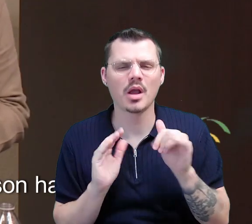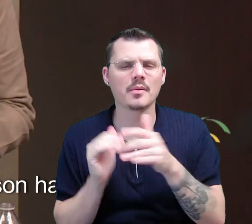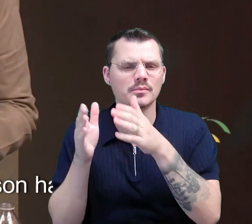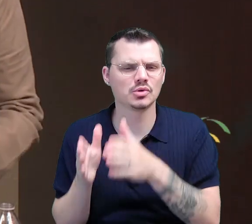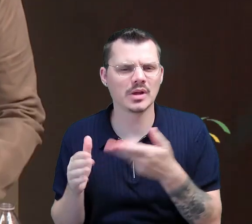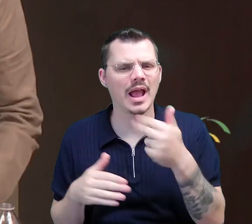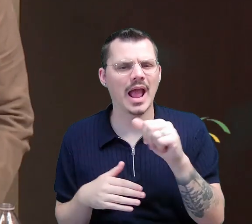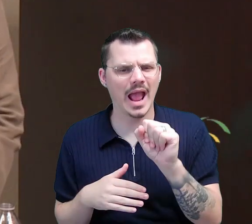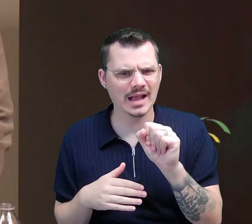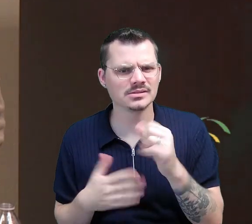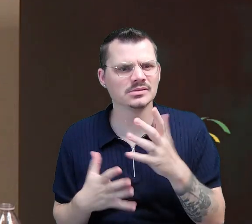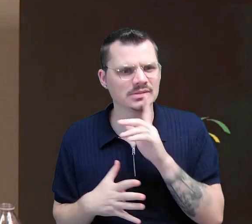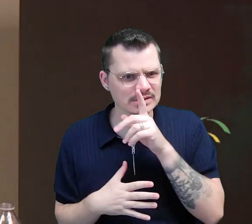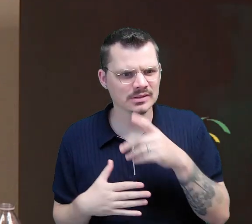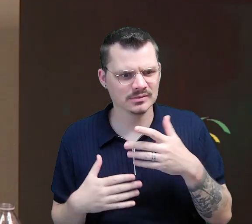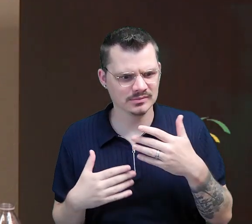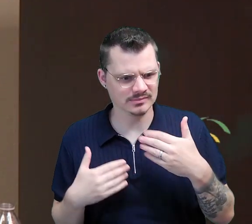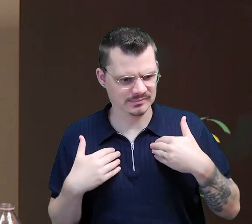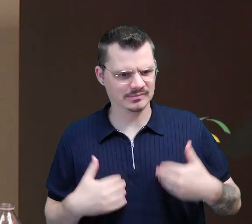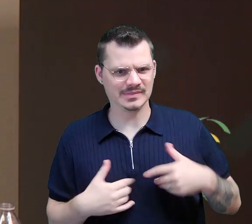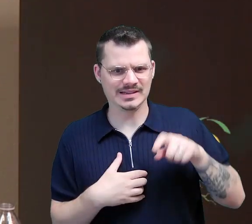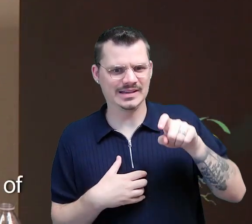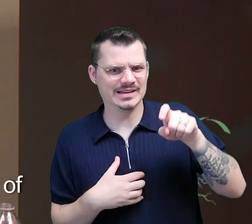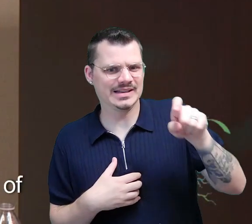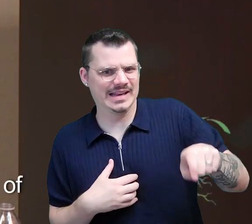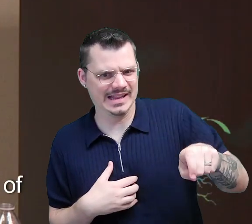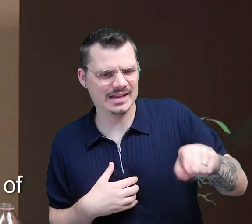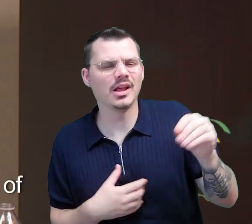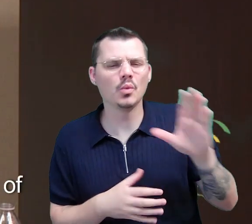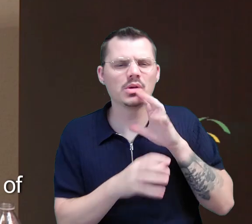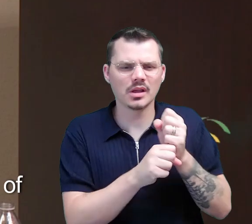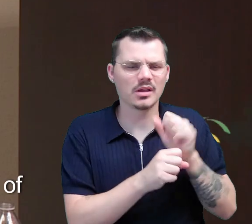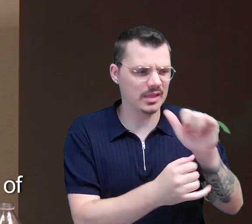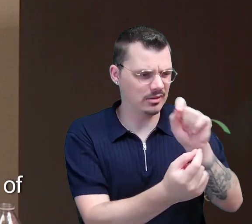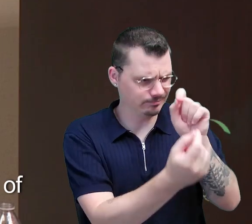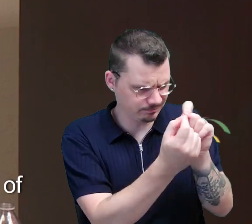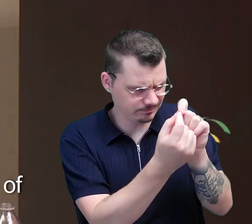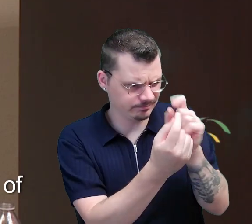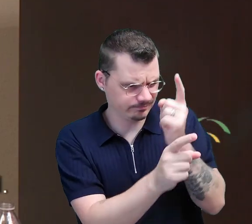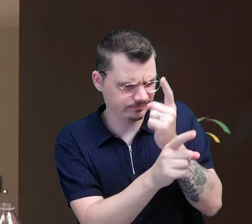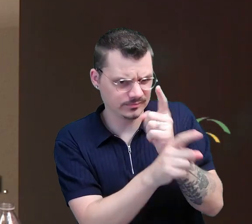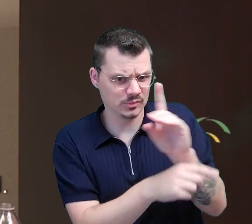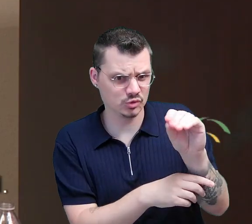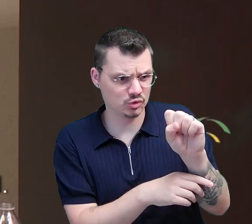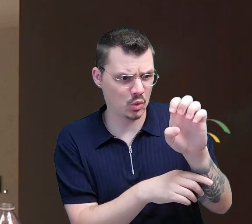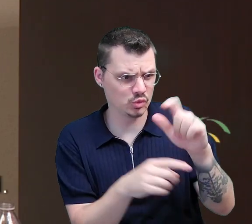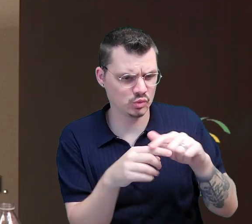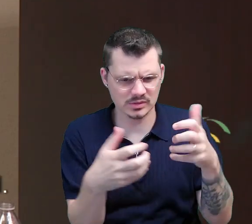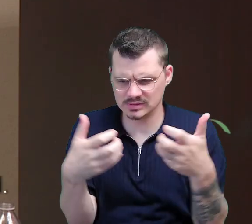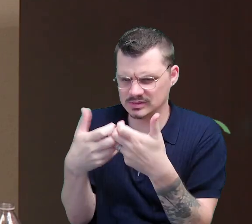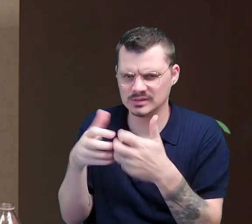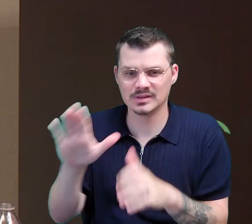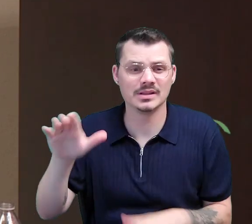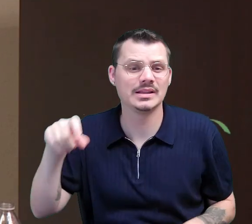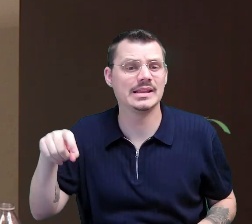person has a physiologic need and they get a certain correct dose of medicine to supplement that